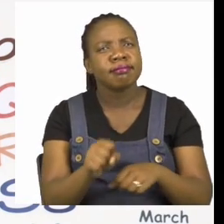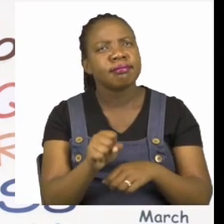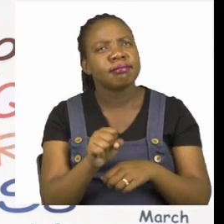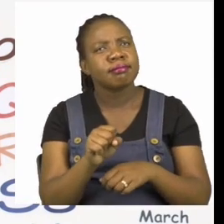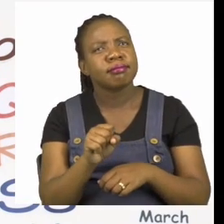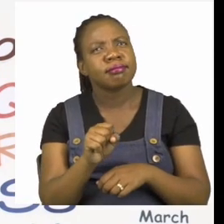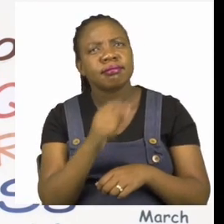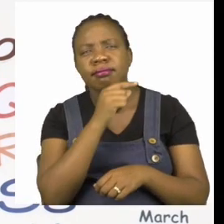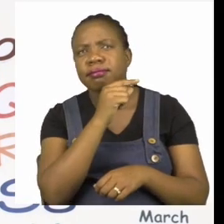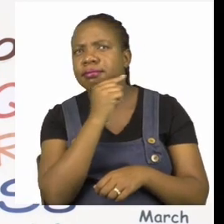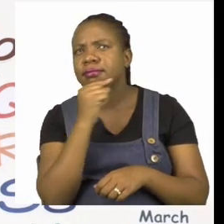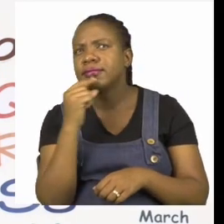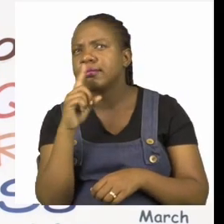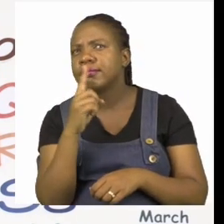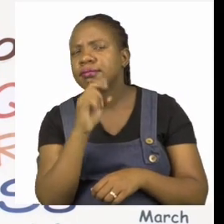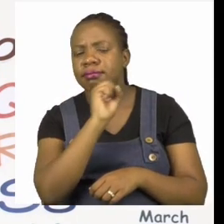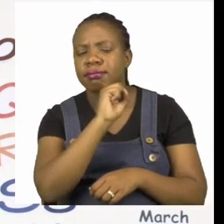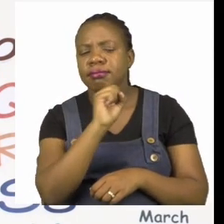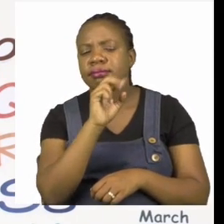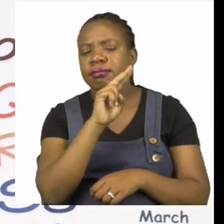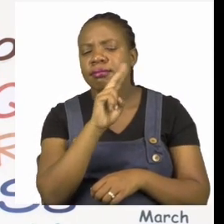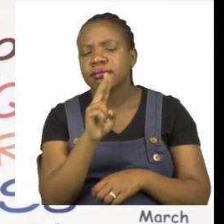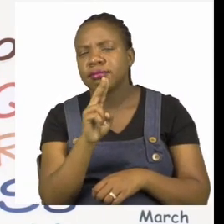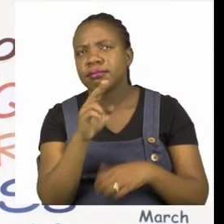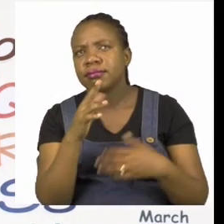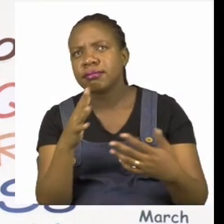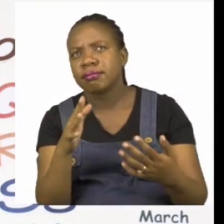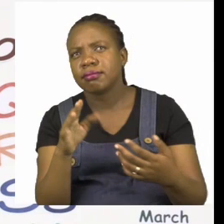sheep or cheep?